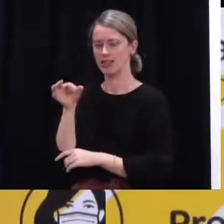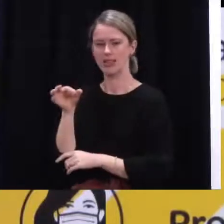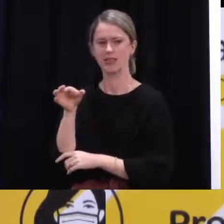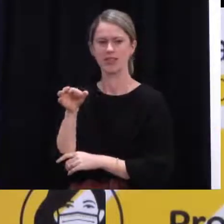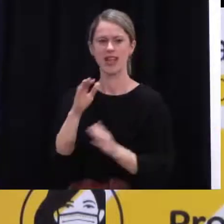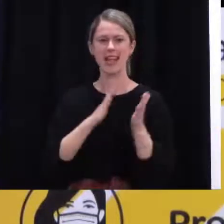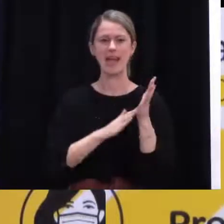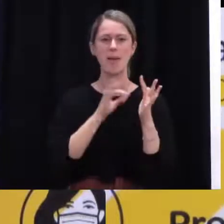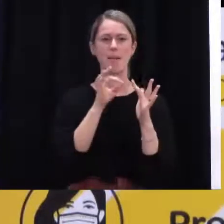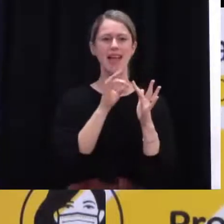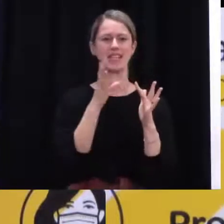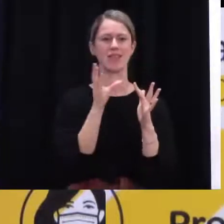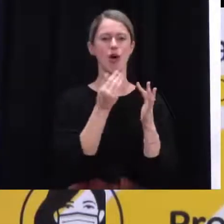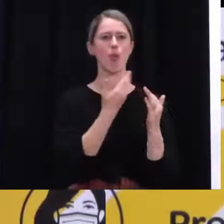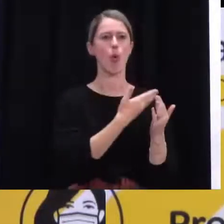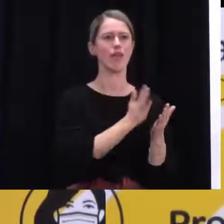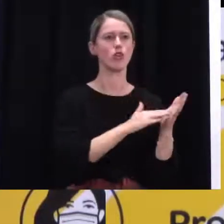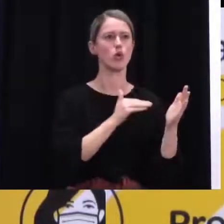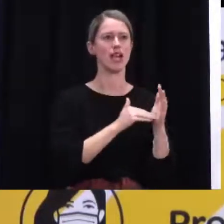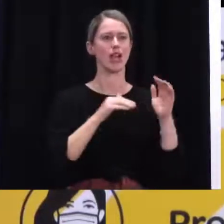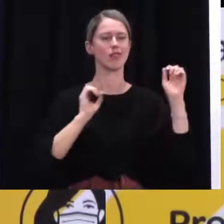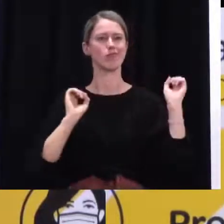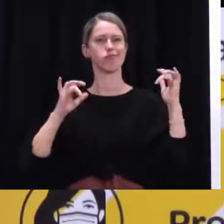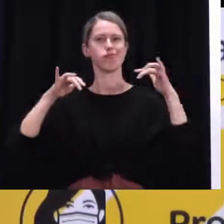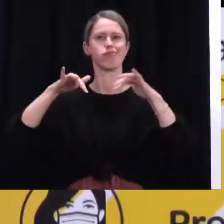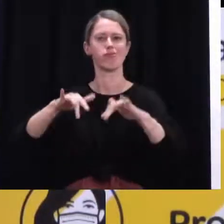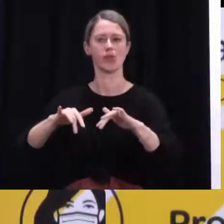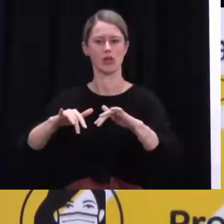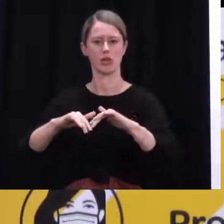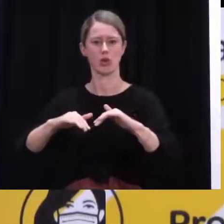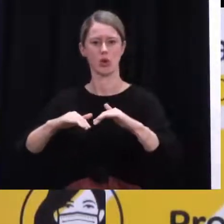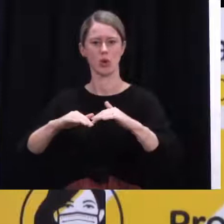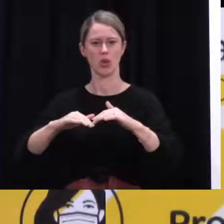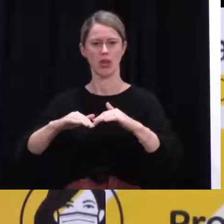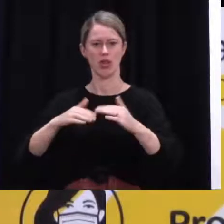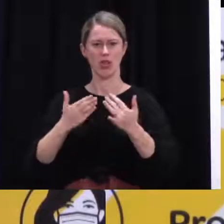from all over the country to attend Parliament in level 4, and do you think where the